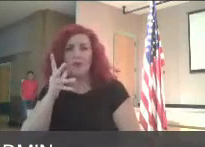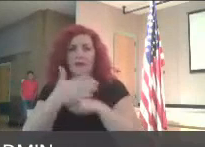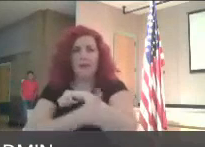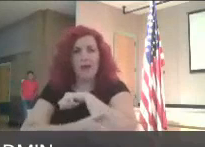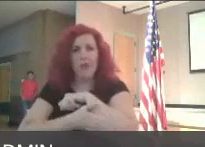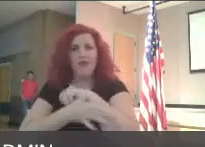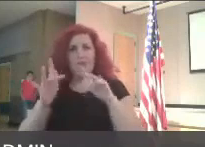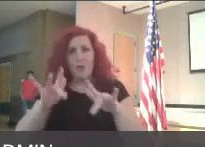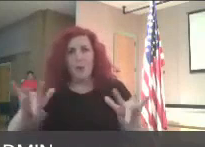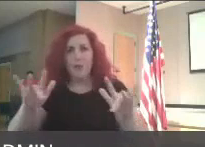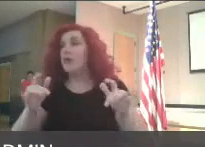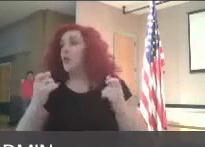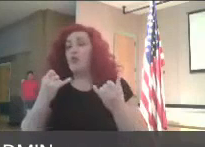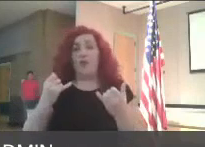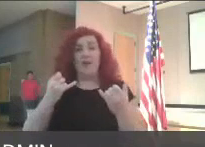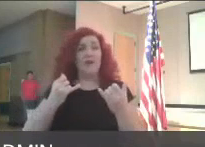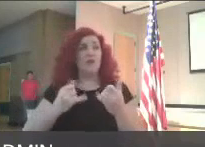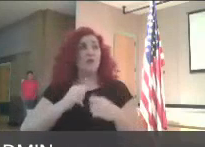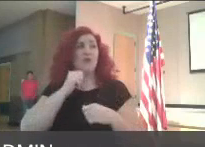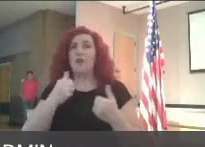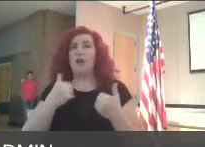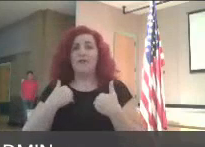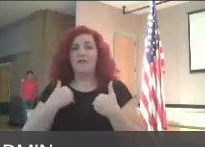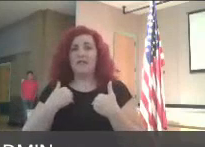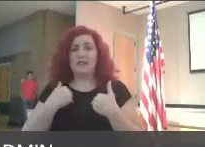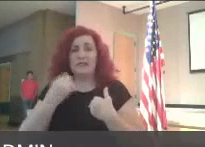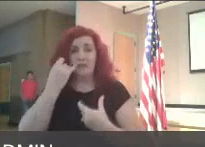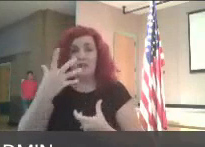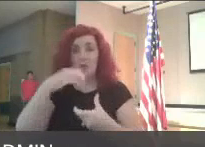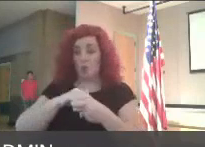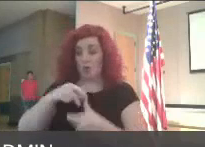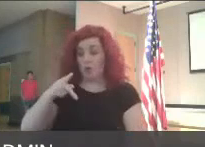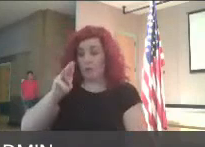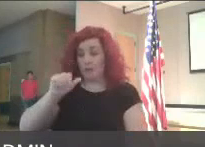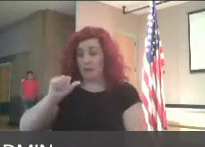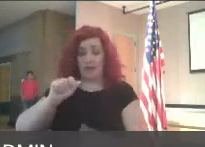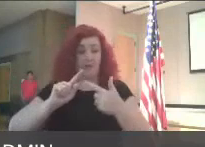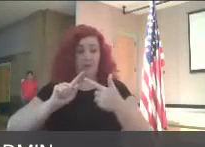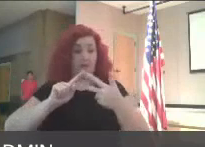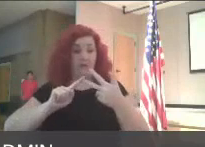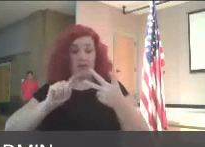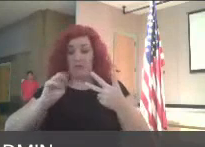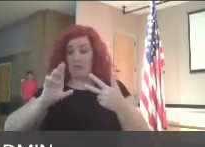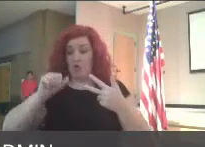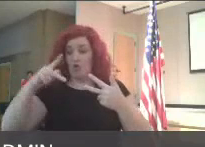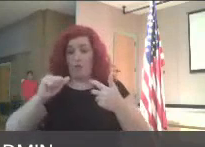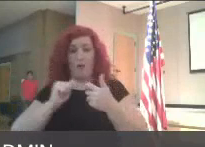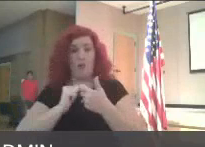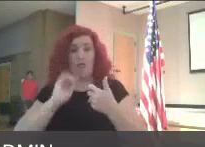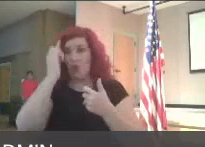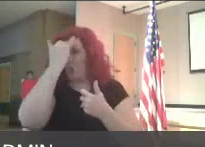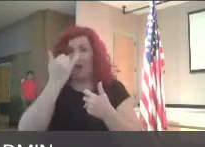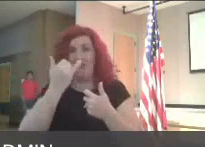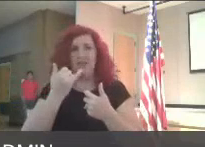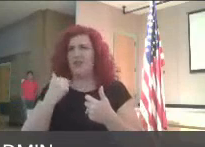The way it is now, we really don't have, if we're included with Pima County and Maricopa County, we feel like our